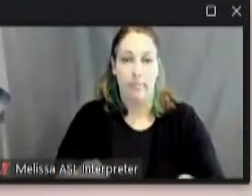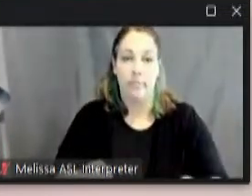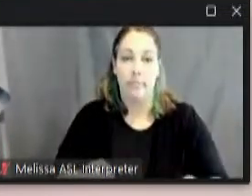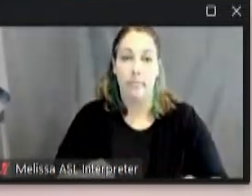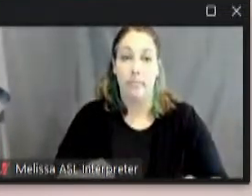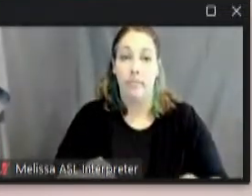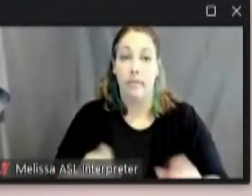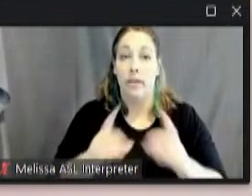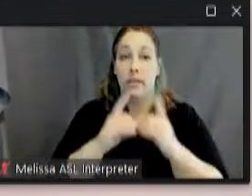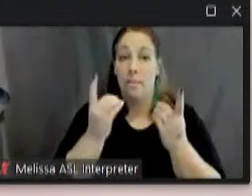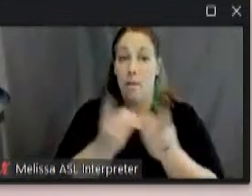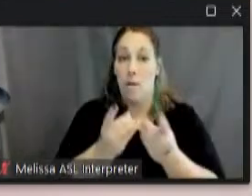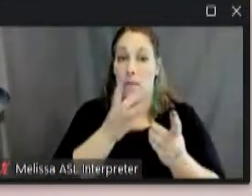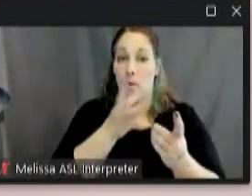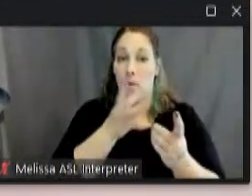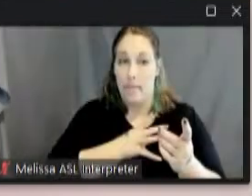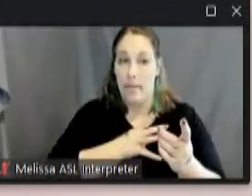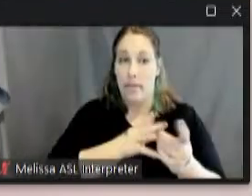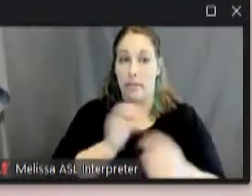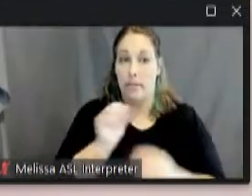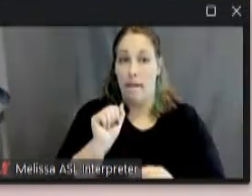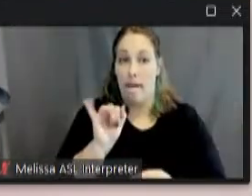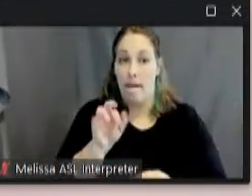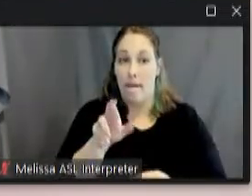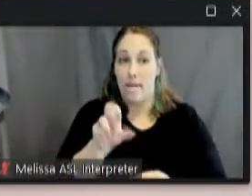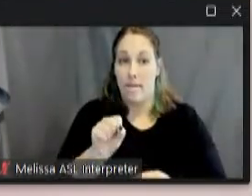Women's Affairs, in